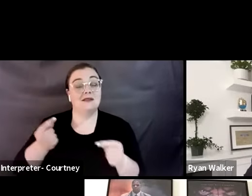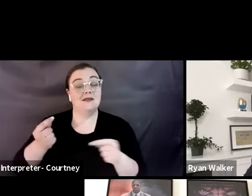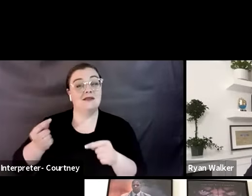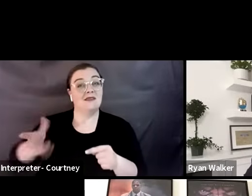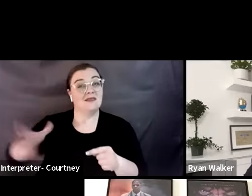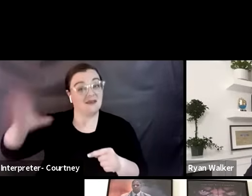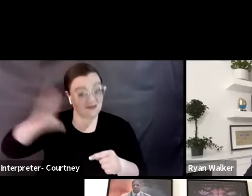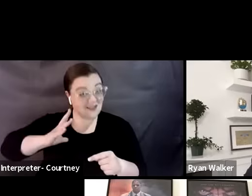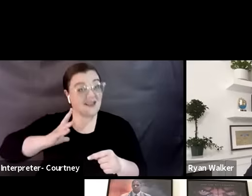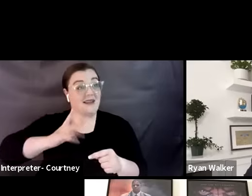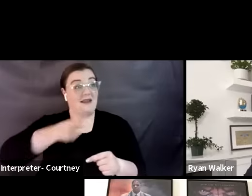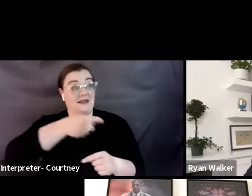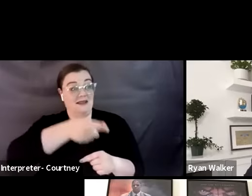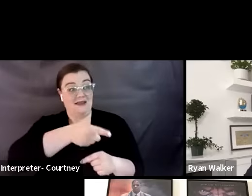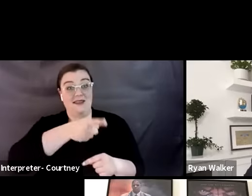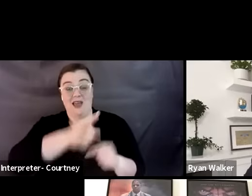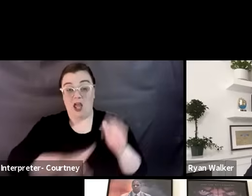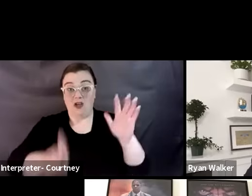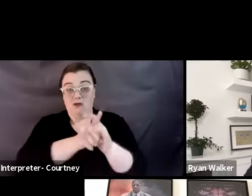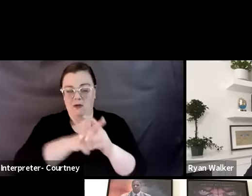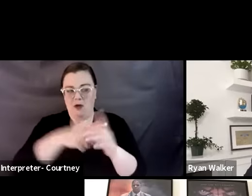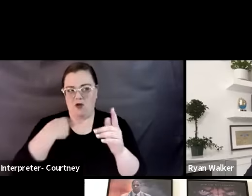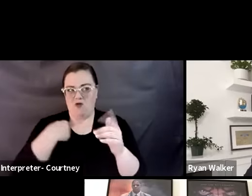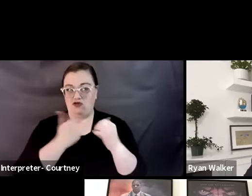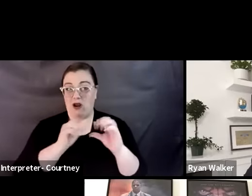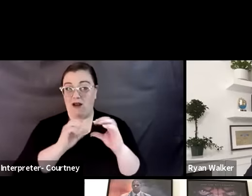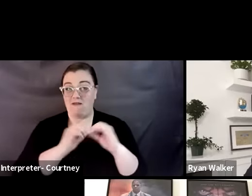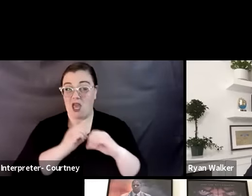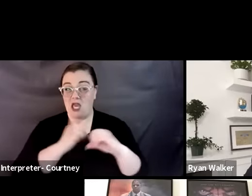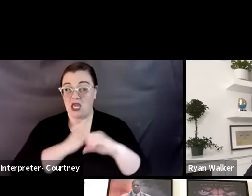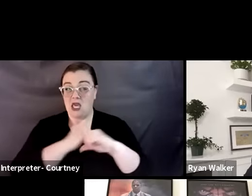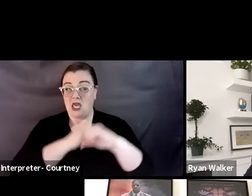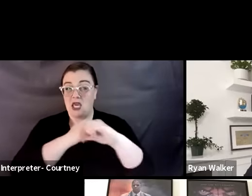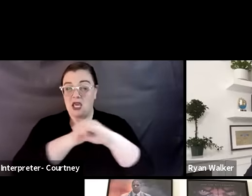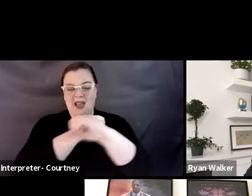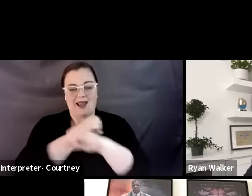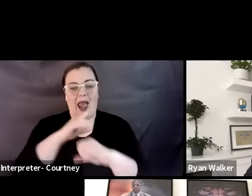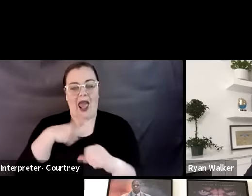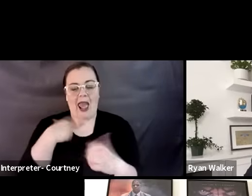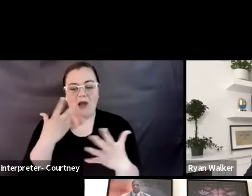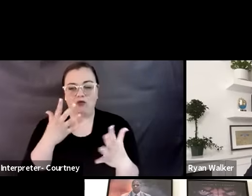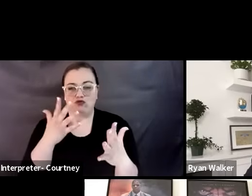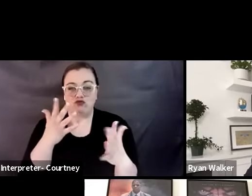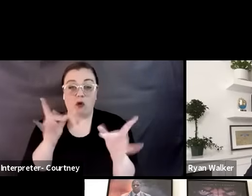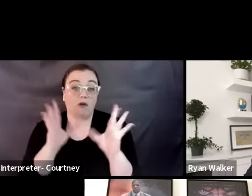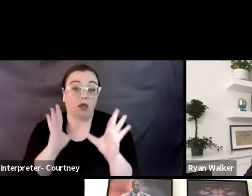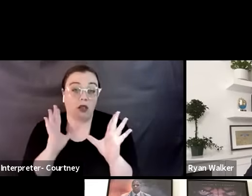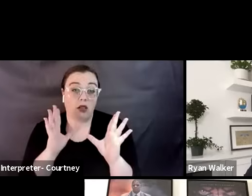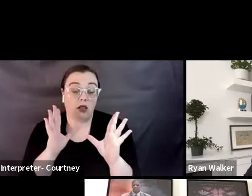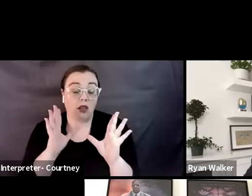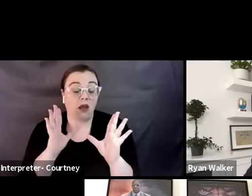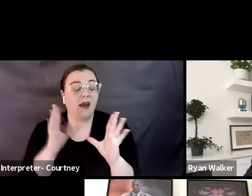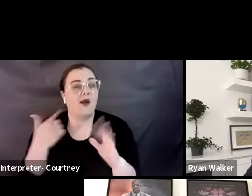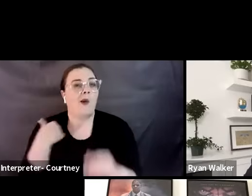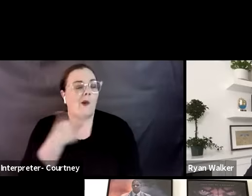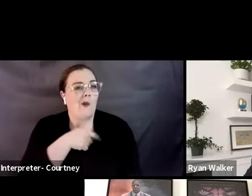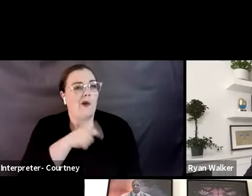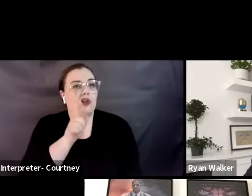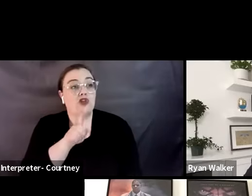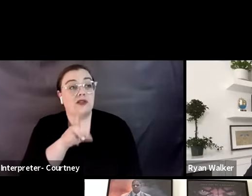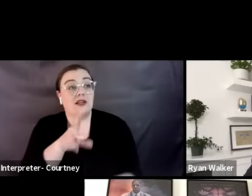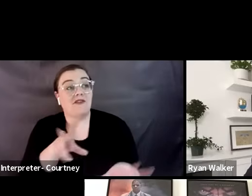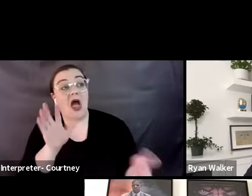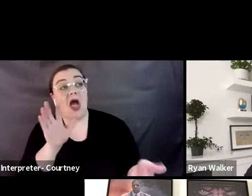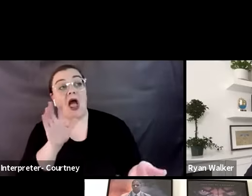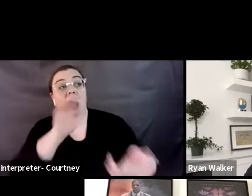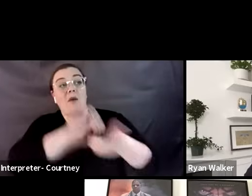they could have done. Okay, because we saw the avalanche coming. And instead of fighting them, we should have embraced them. The music